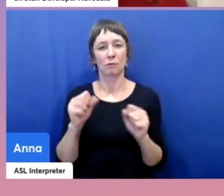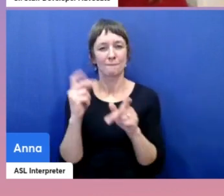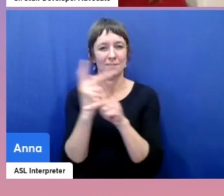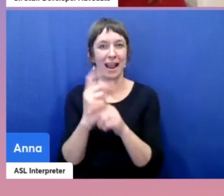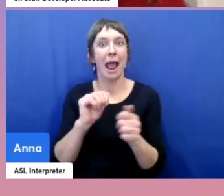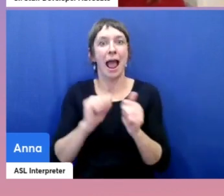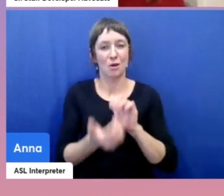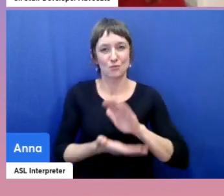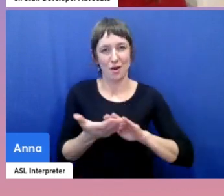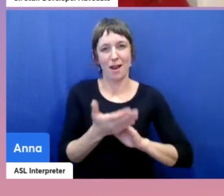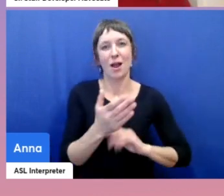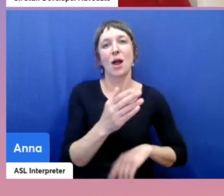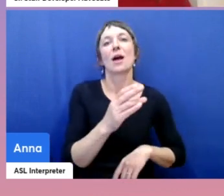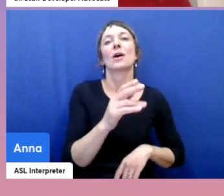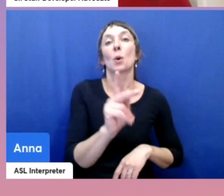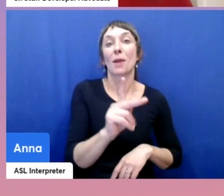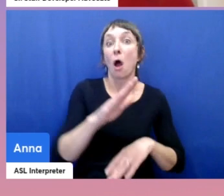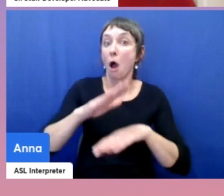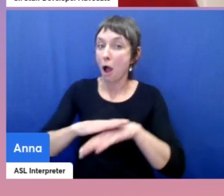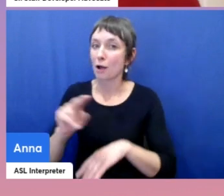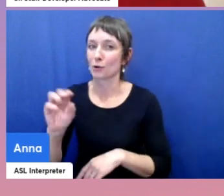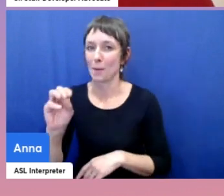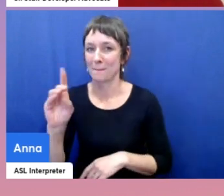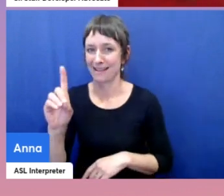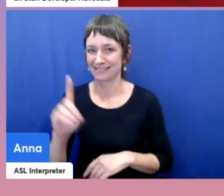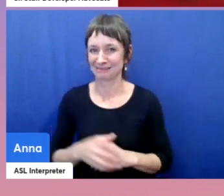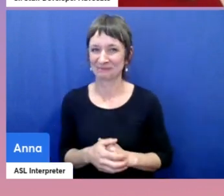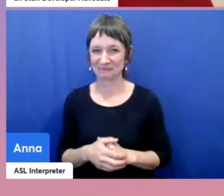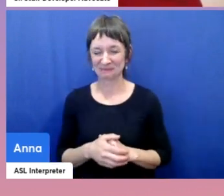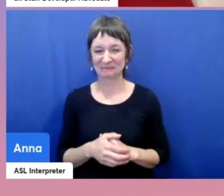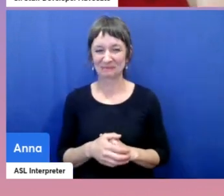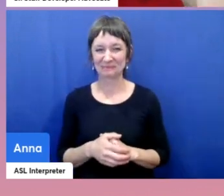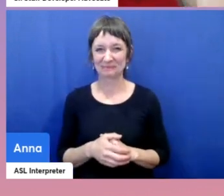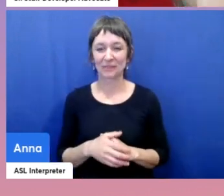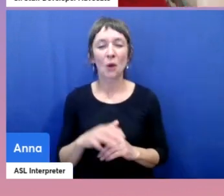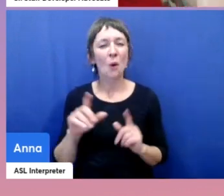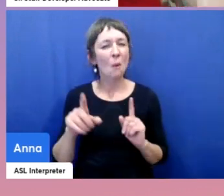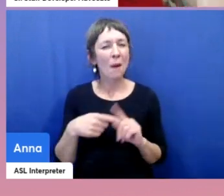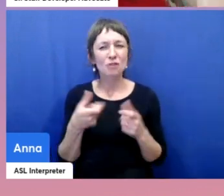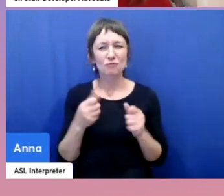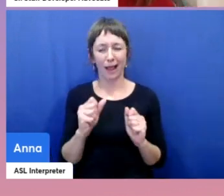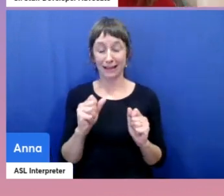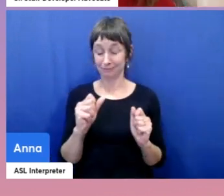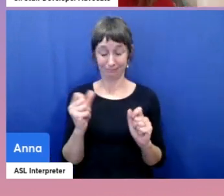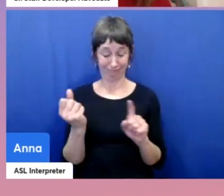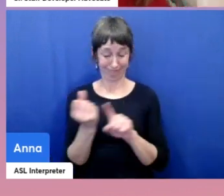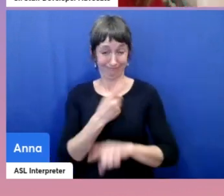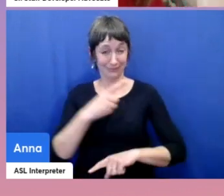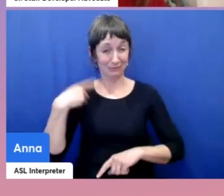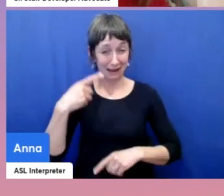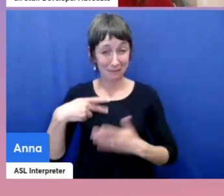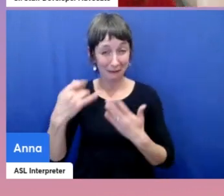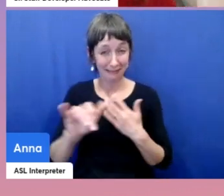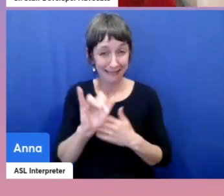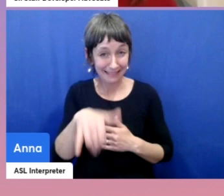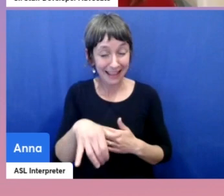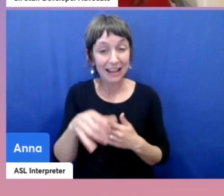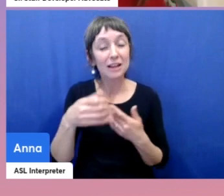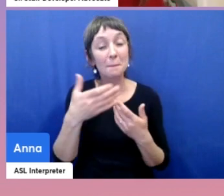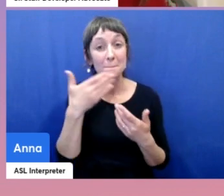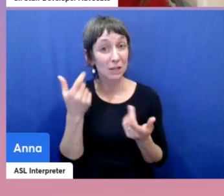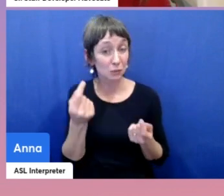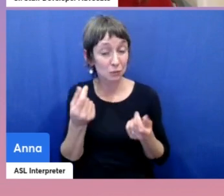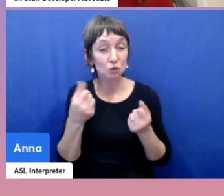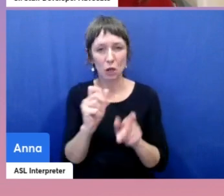Nomad. Now, when taking a wacky project like this, the best thing to do is to try to keep things as simple